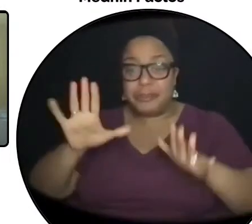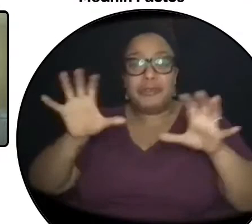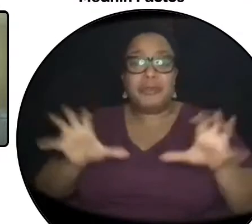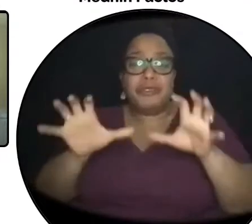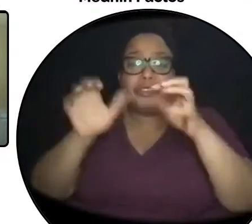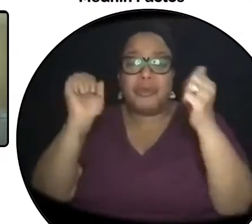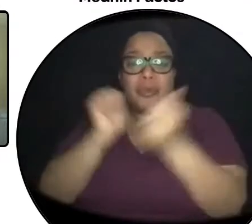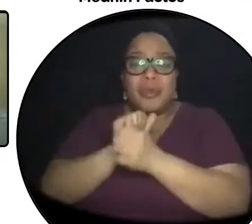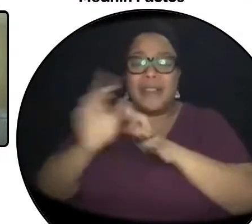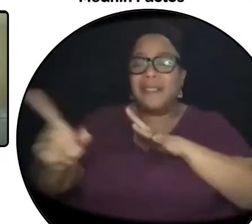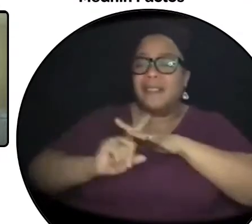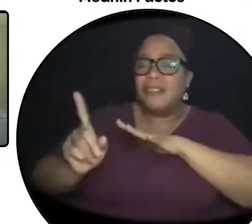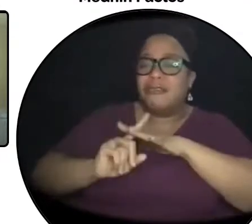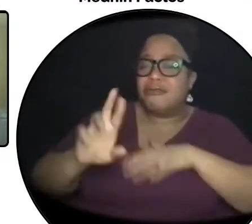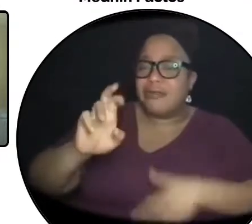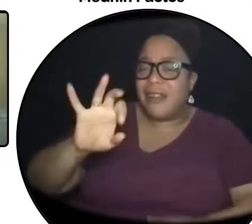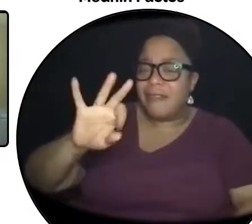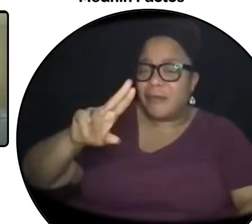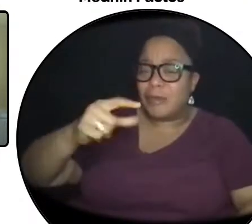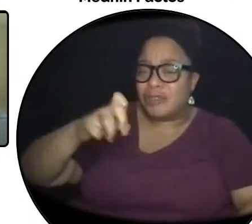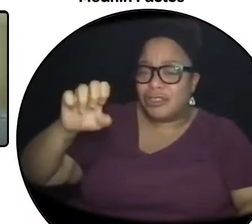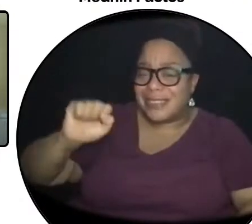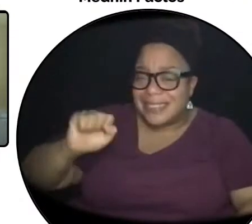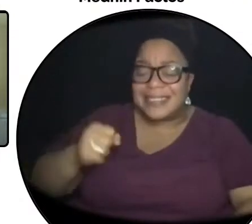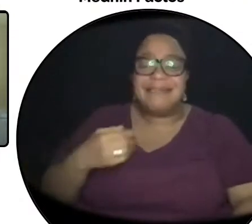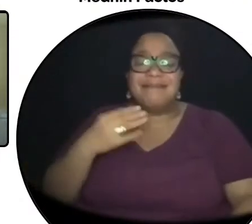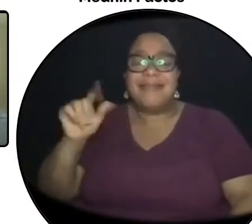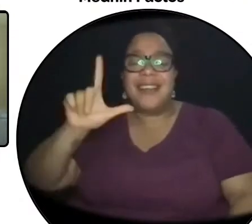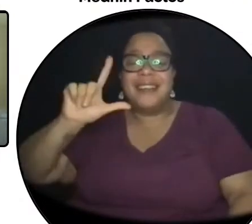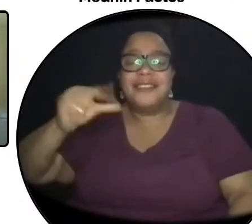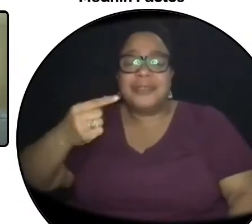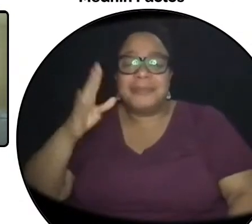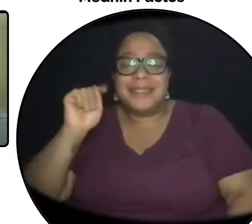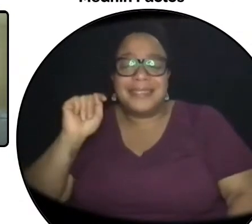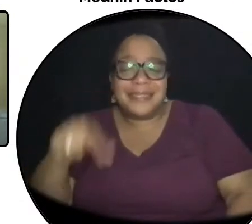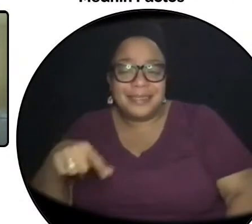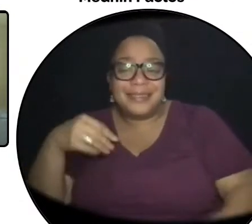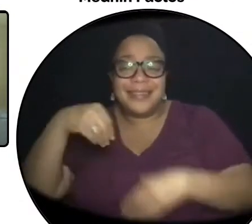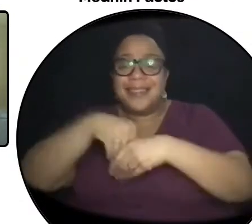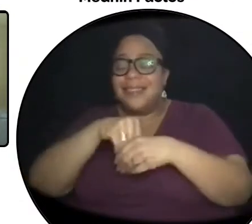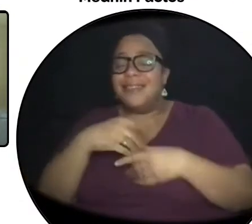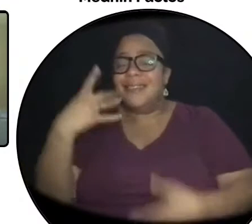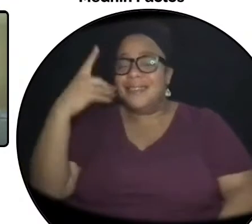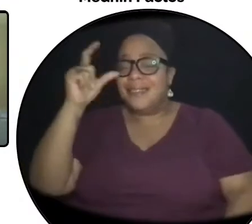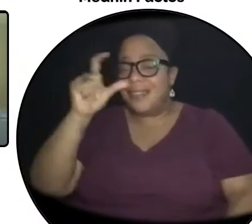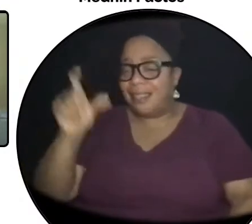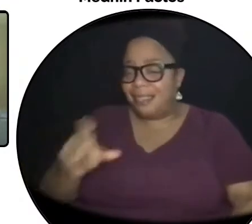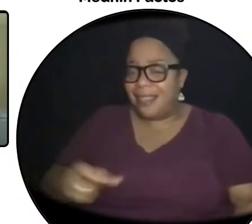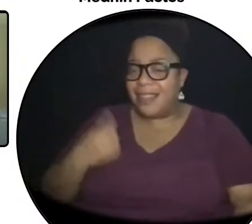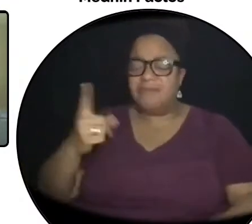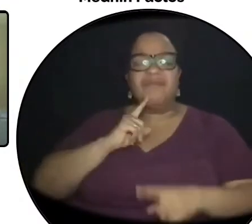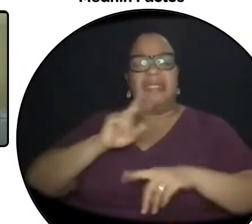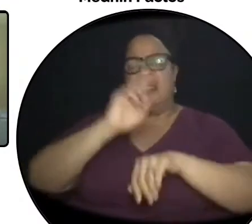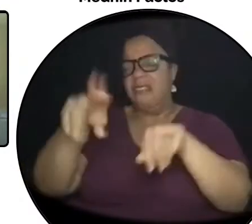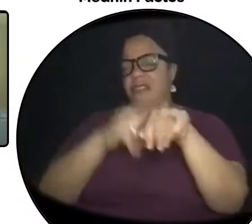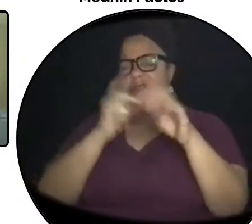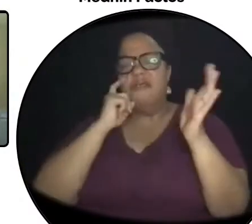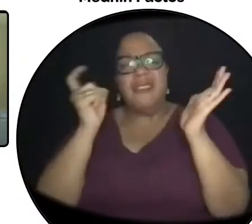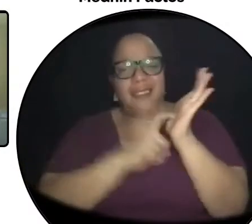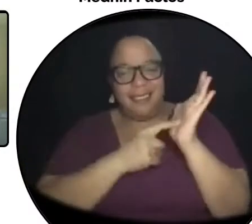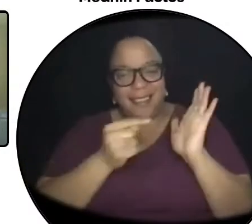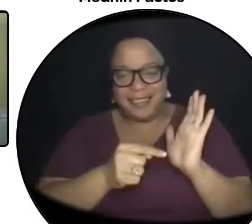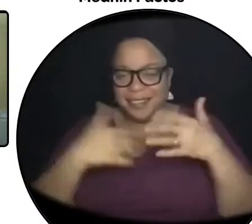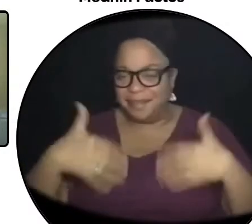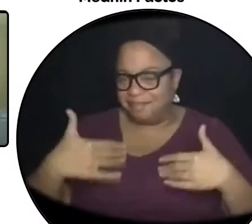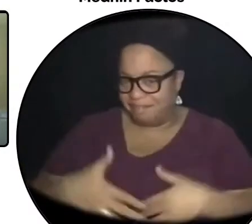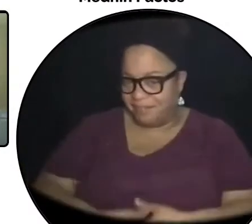University Georgia, a nonprofit organization that provides college instruction to undocumented students. She's the author